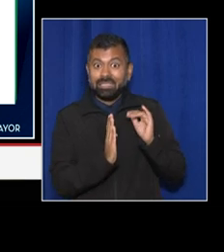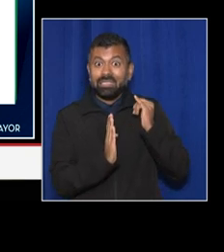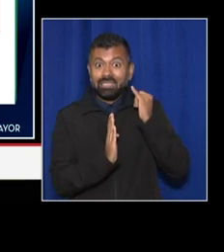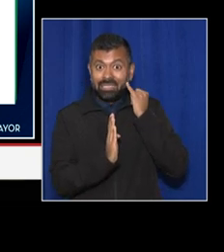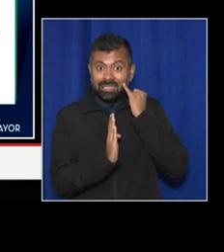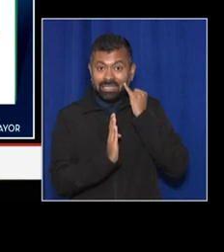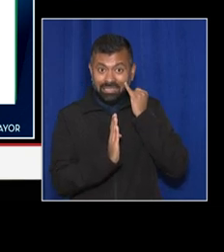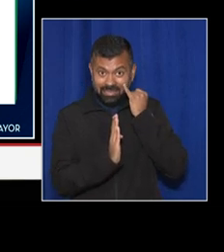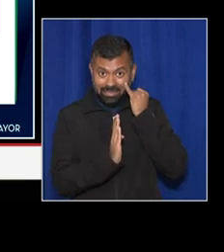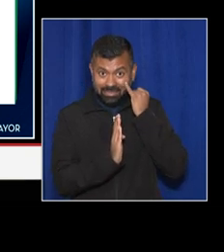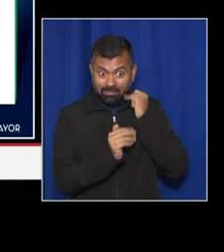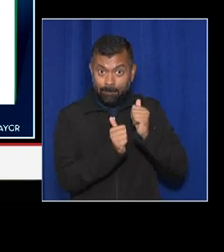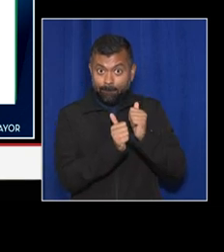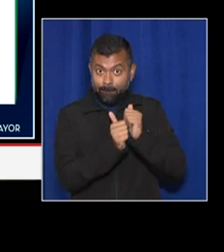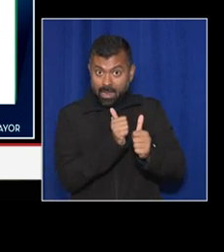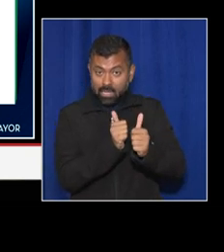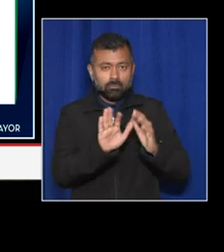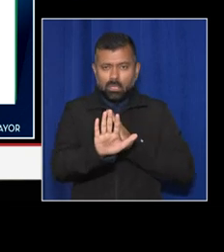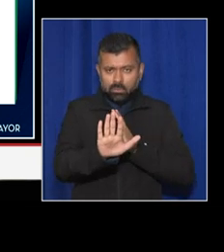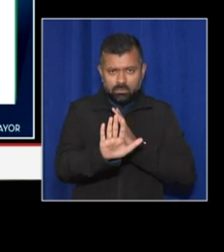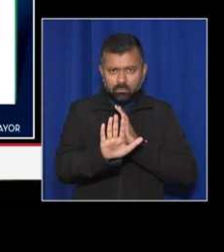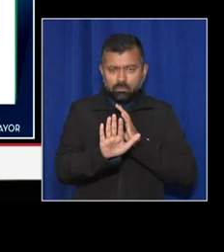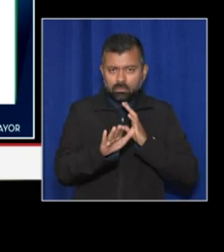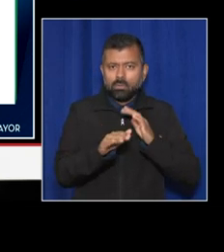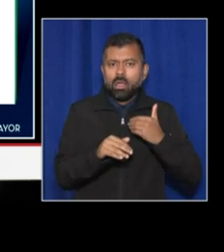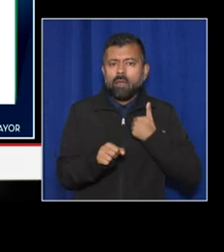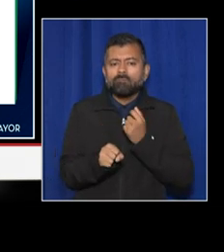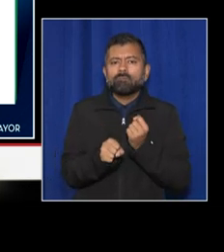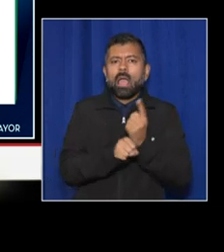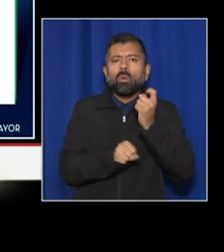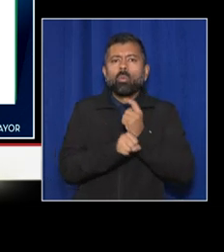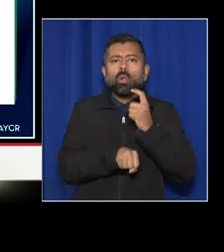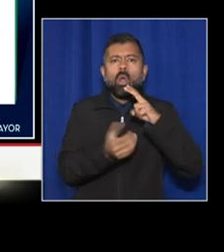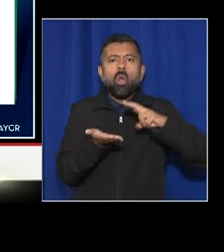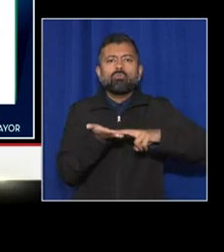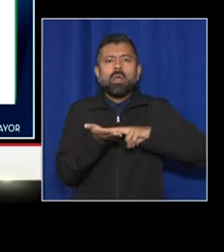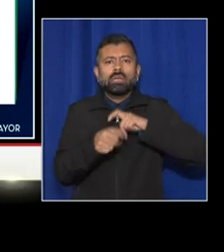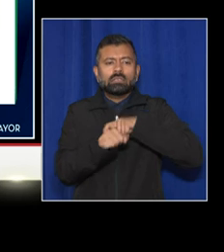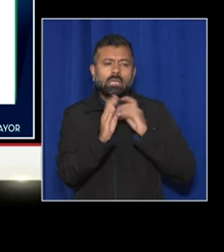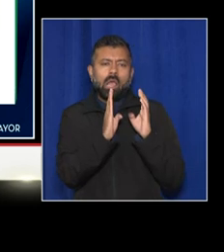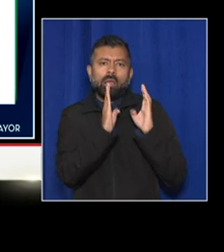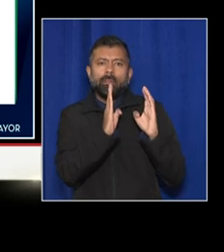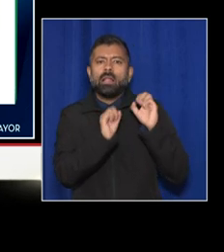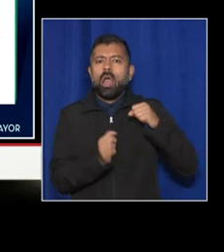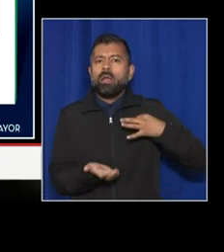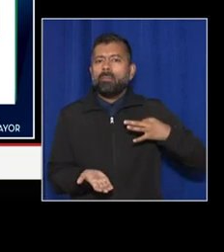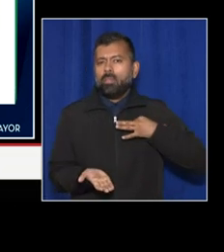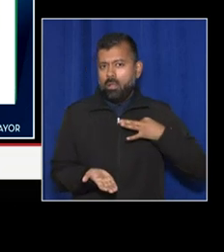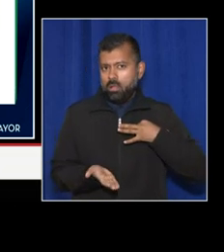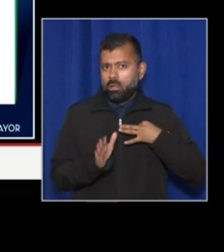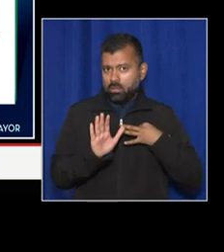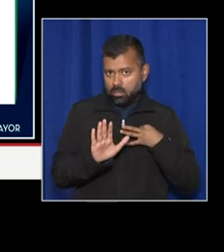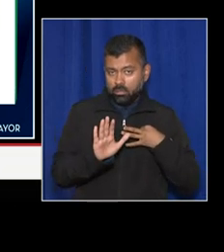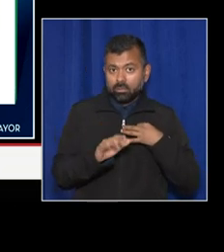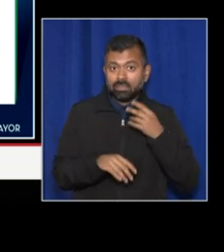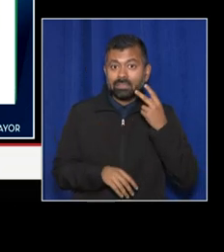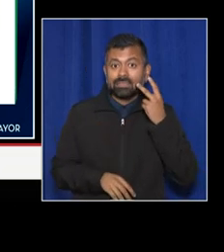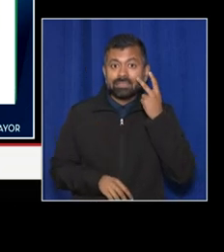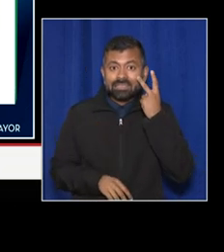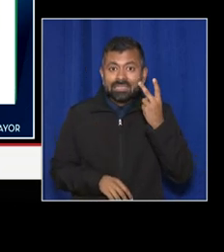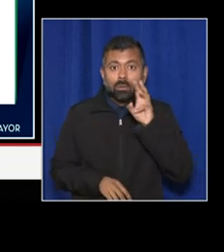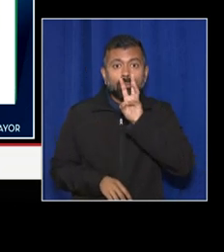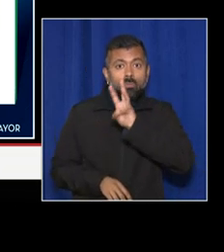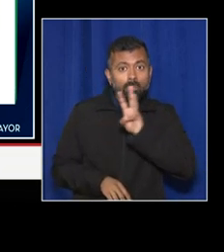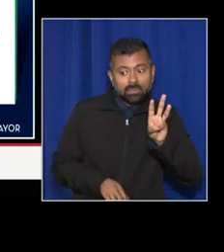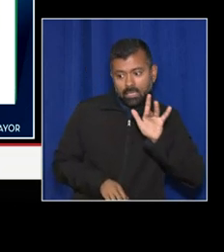find a number of health insurance plans. There's an outstanding comparison tool to be able to compare what's right for your family. And